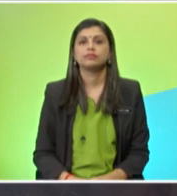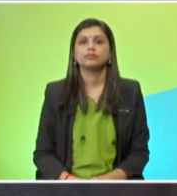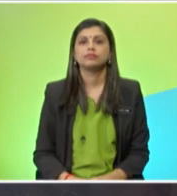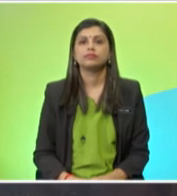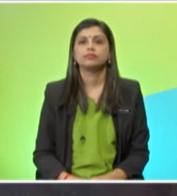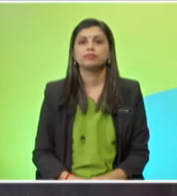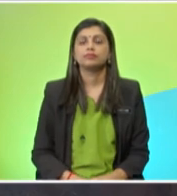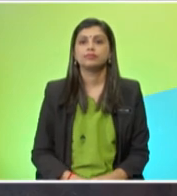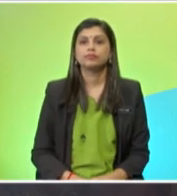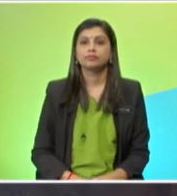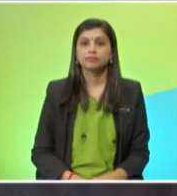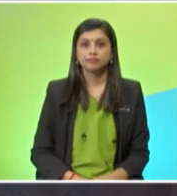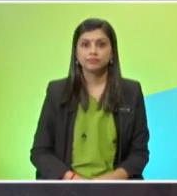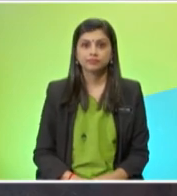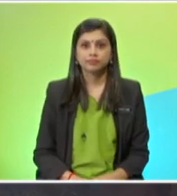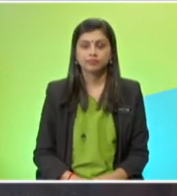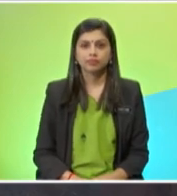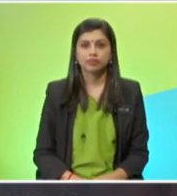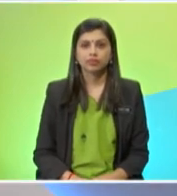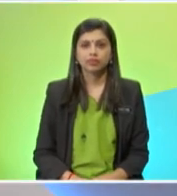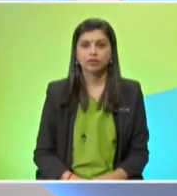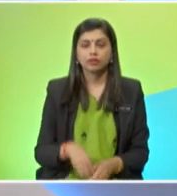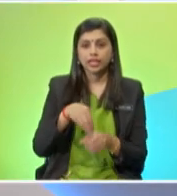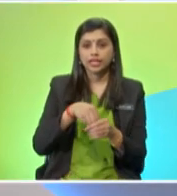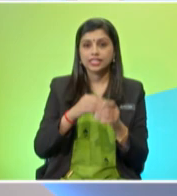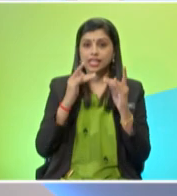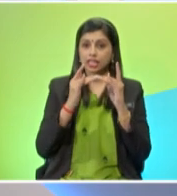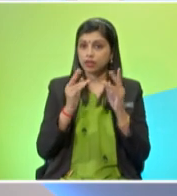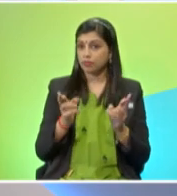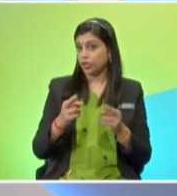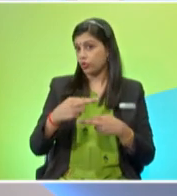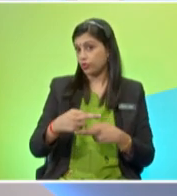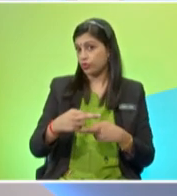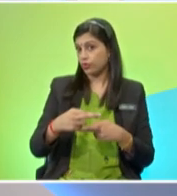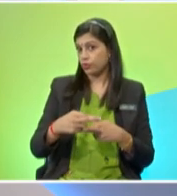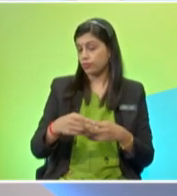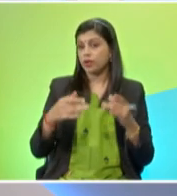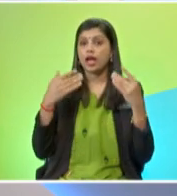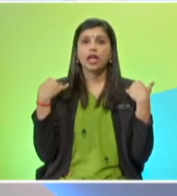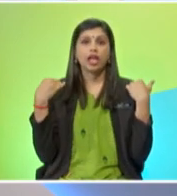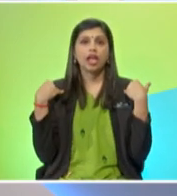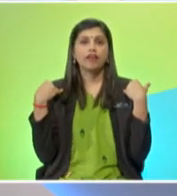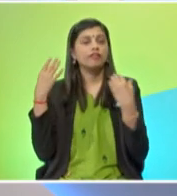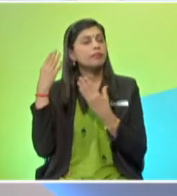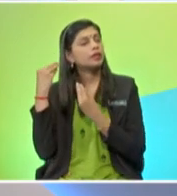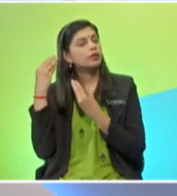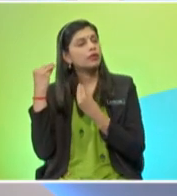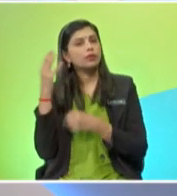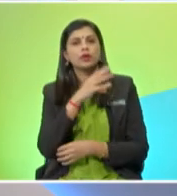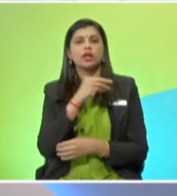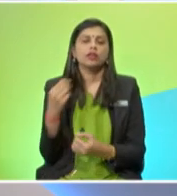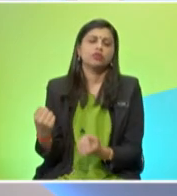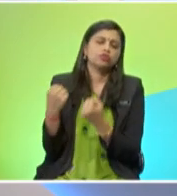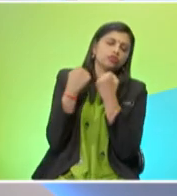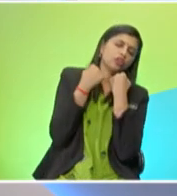Okay, let's guess, what am I? I am in the bedroom. I have pillow and sheets. I have